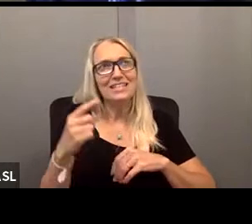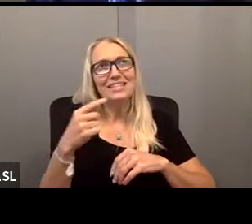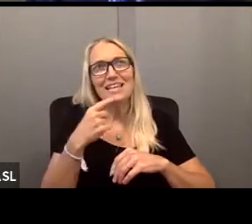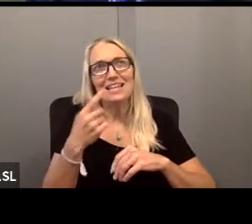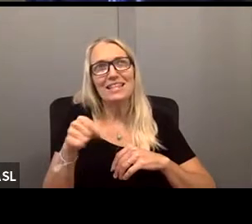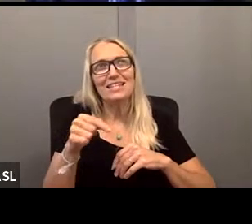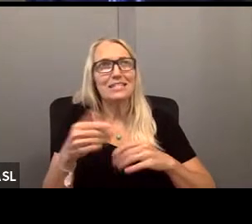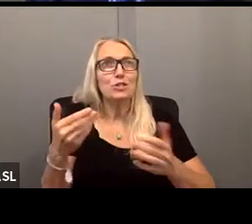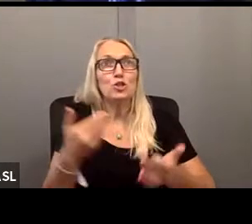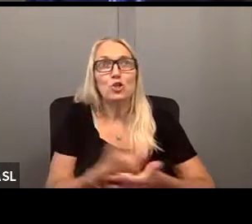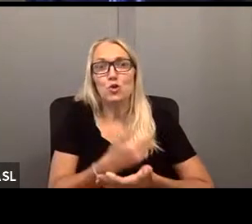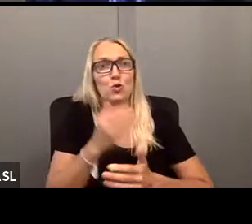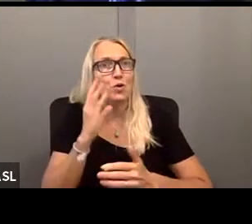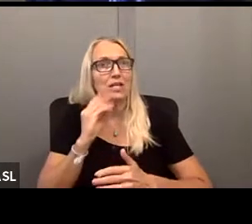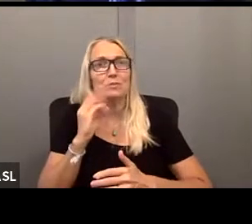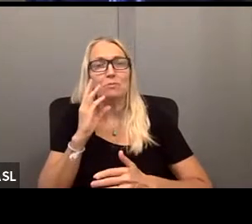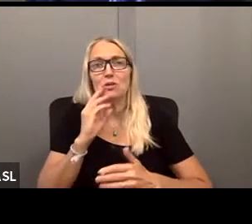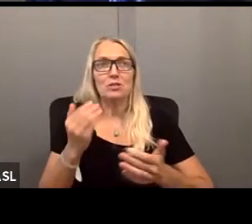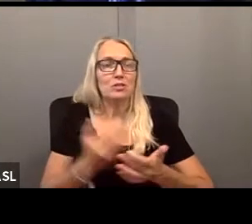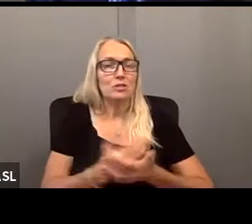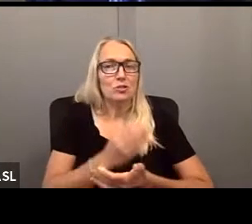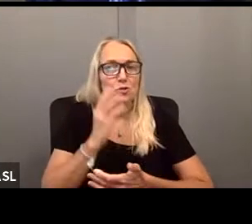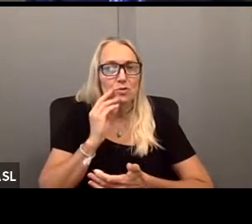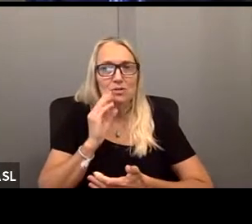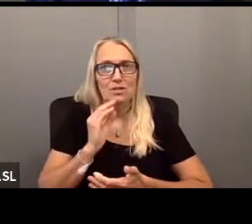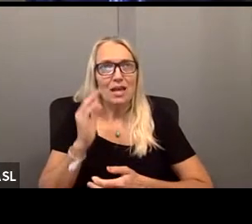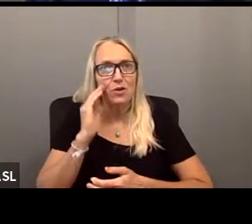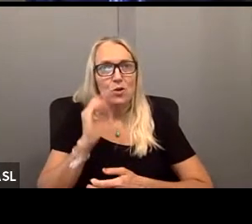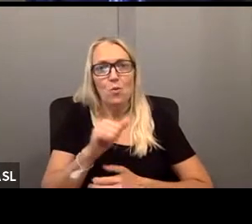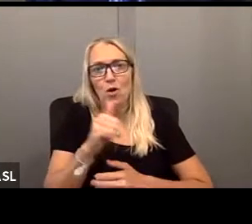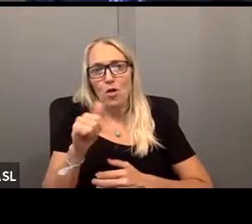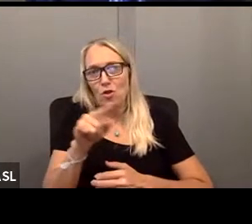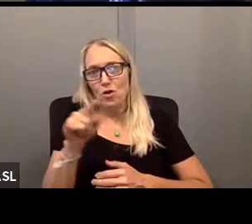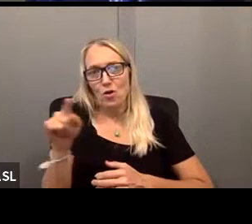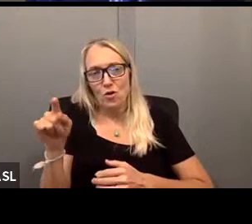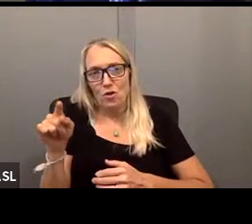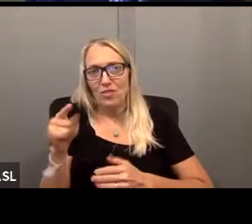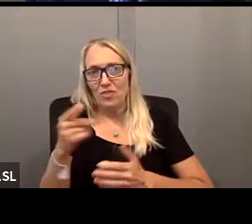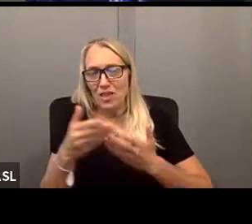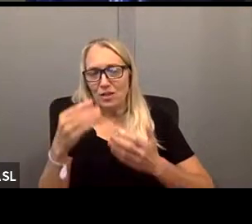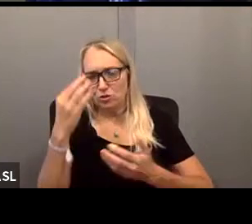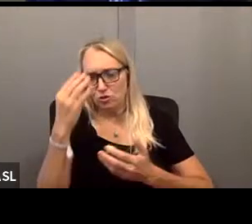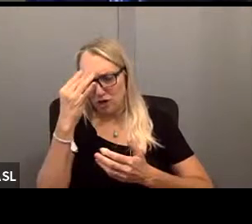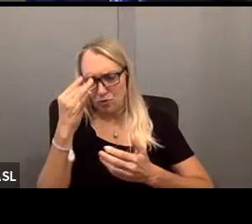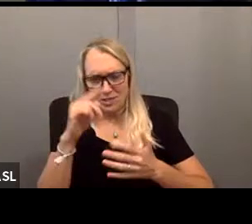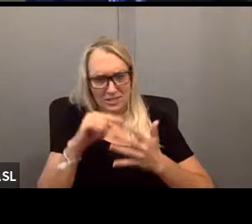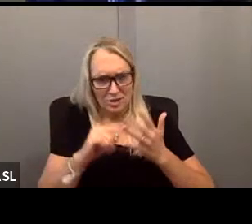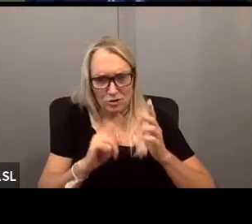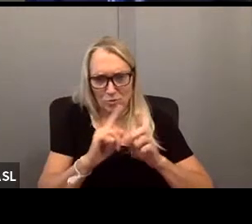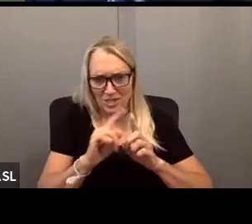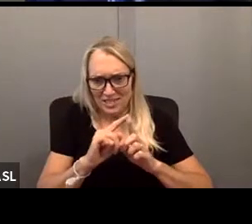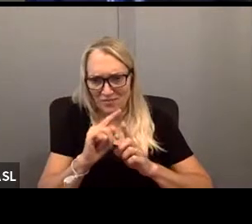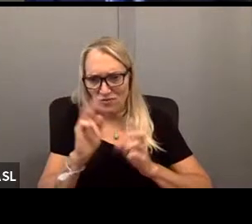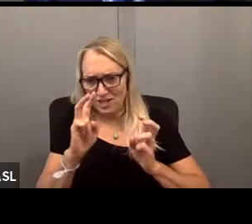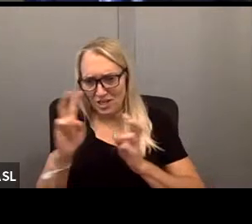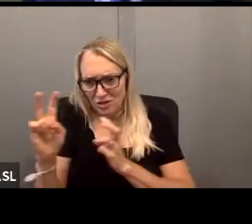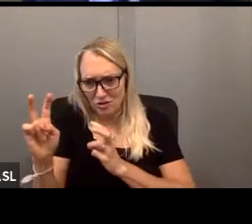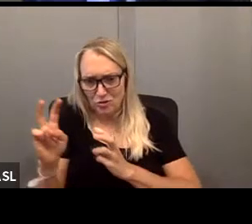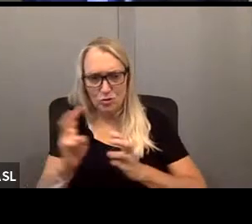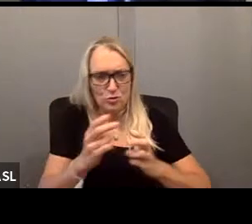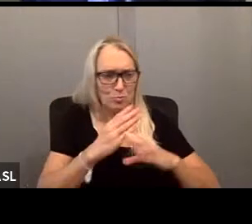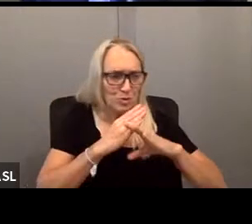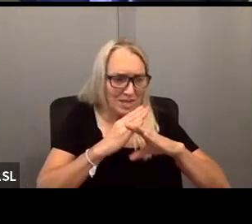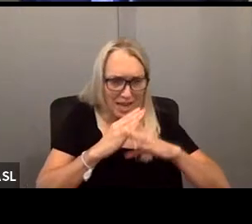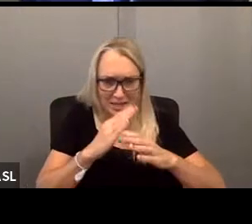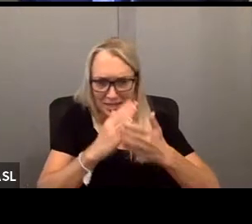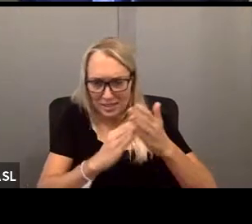new thing, relatively speaking. I know that other attributes have been considered, protected classes and otherwise